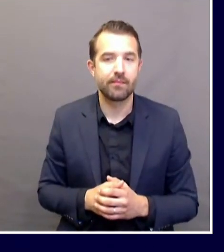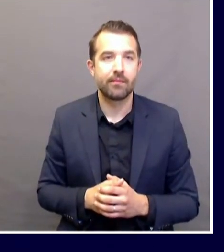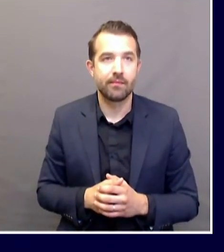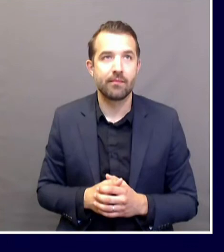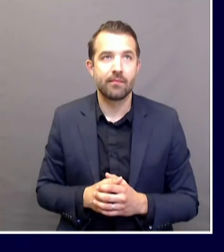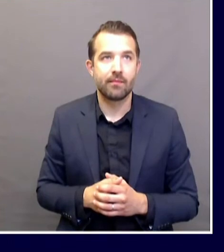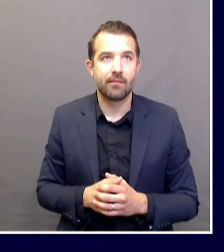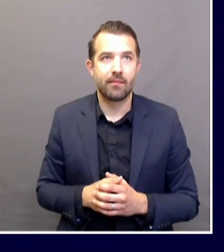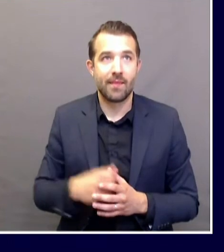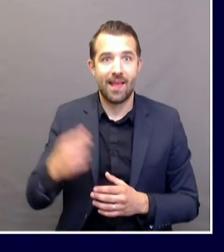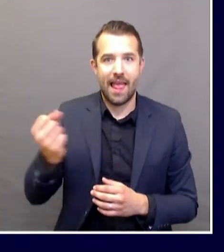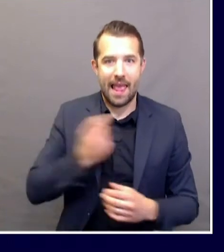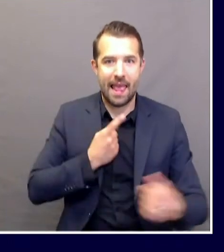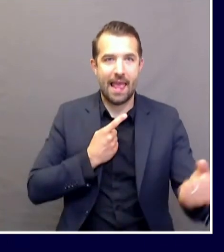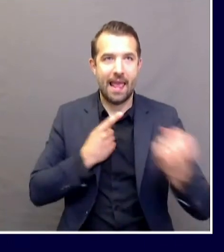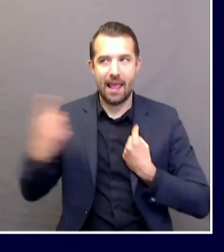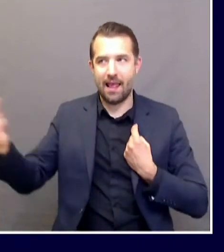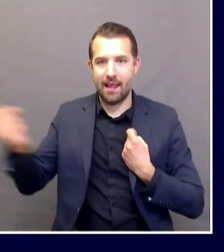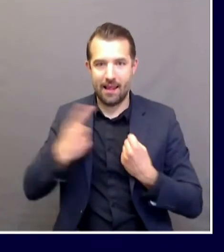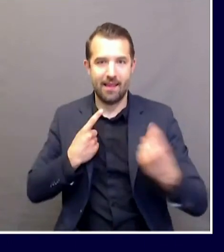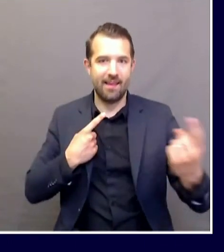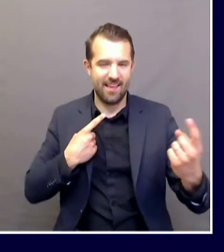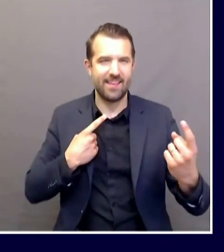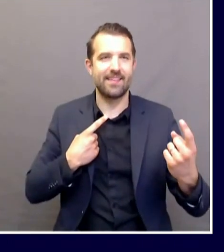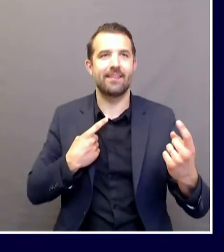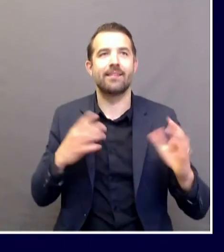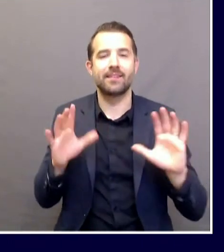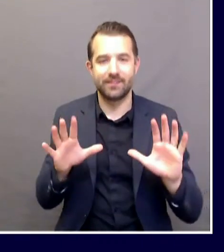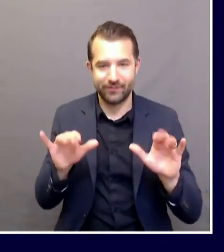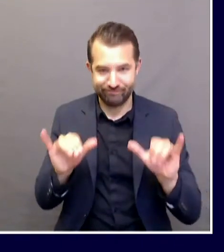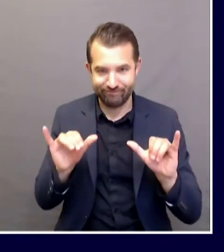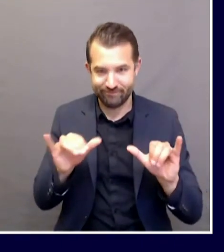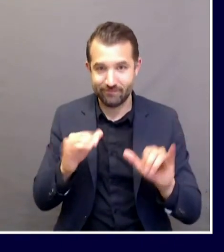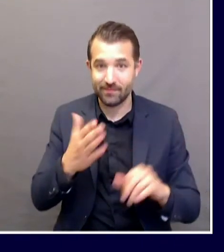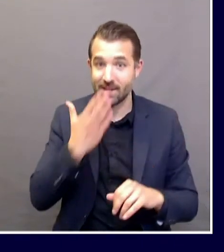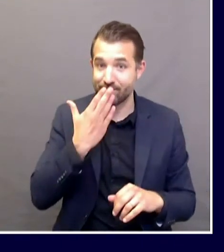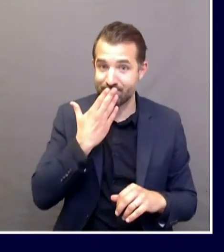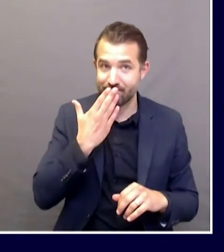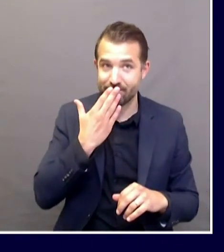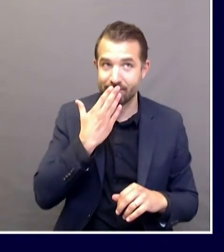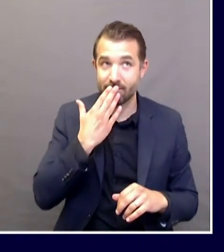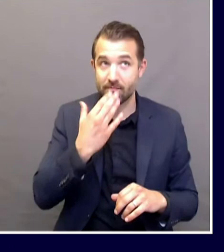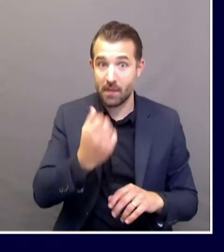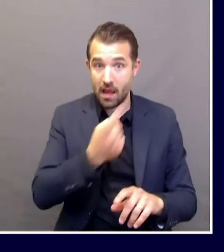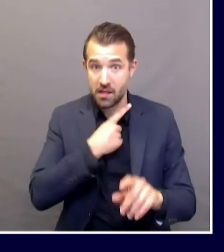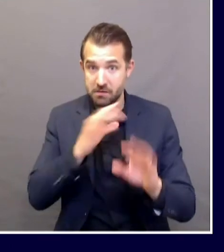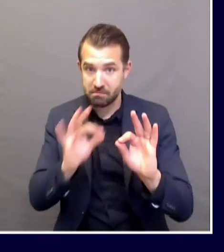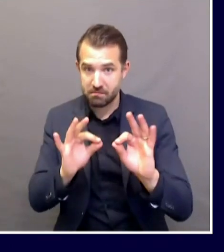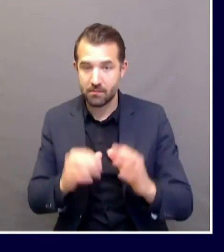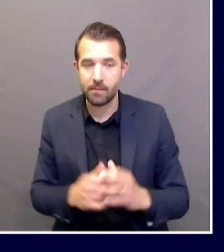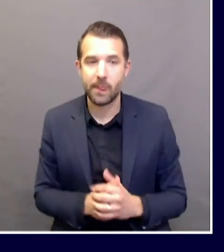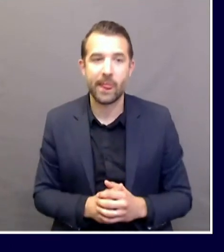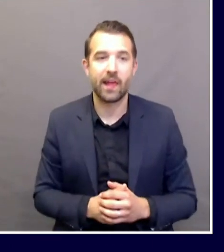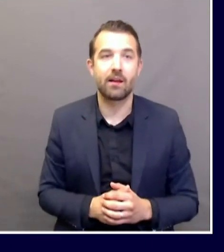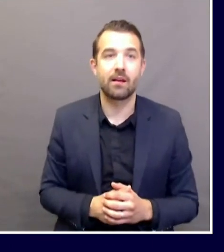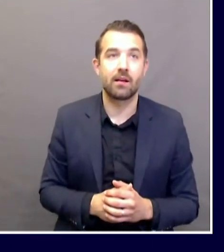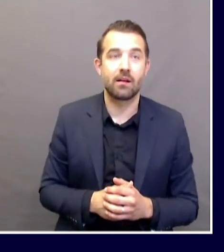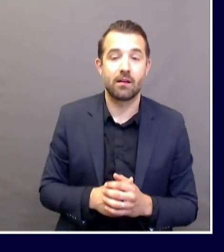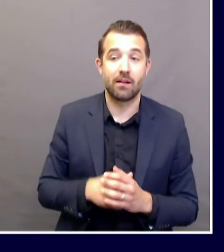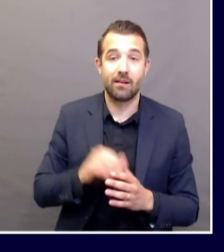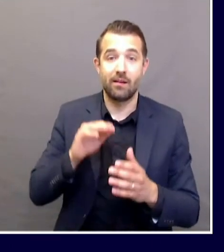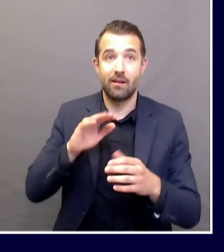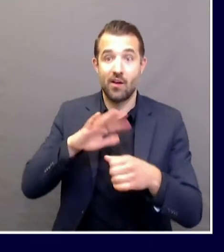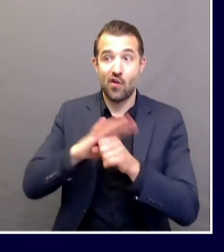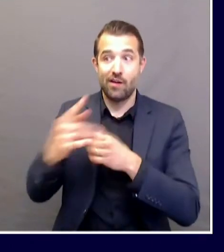seeing in these cases, I'm glad you raised this. What we're finding and seeing in these breakthrough cases is that their rates of